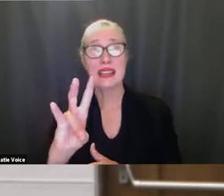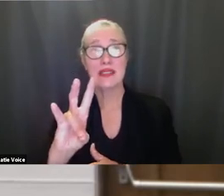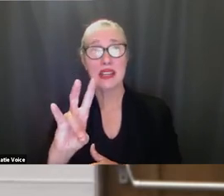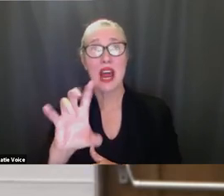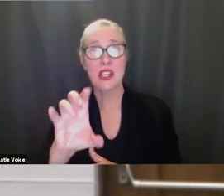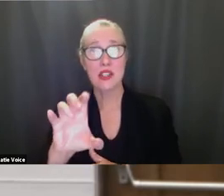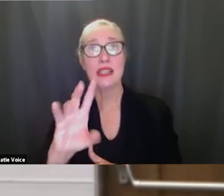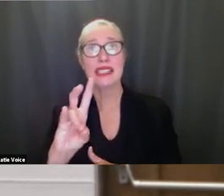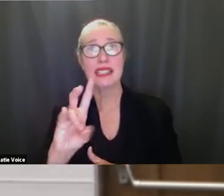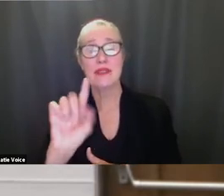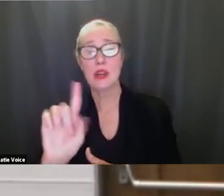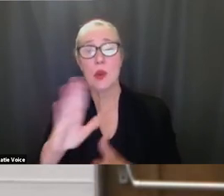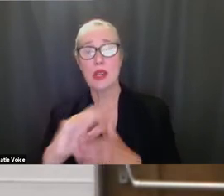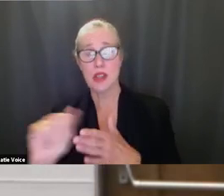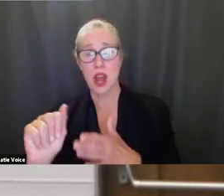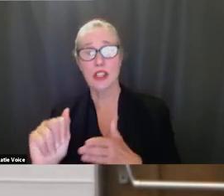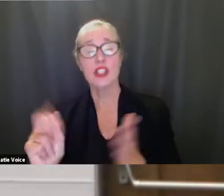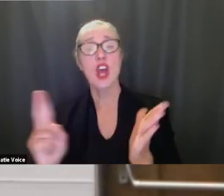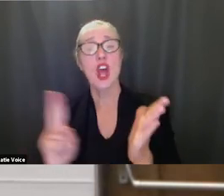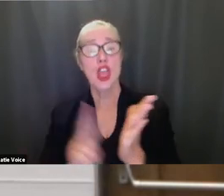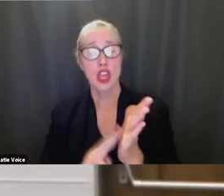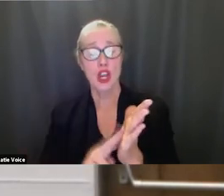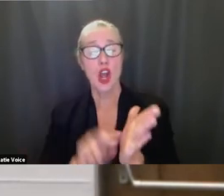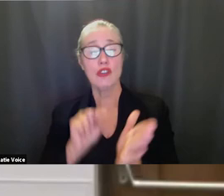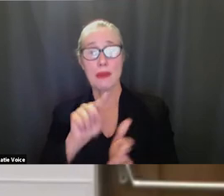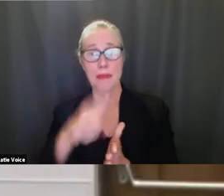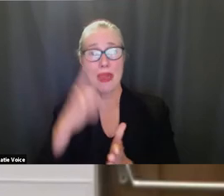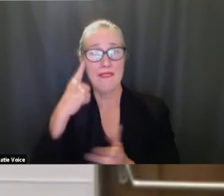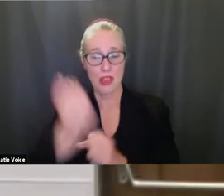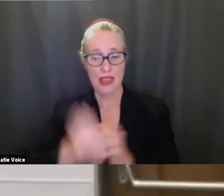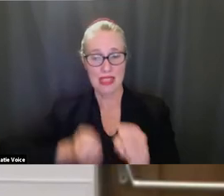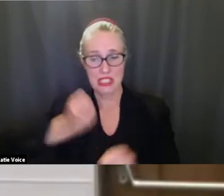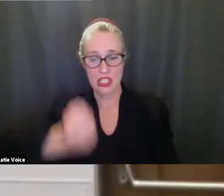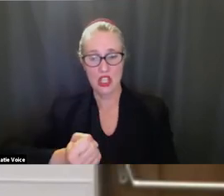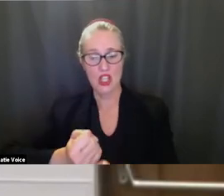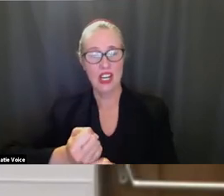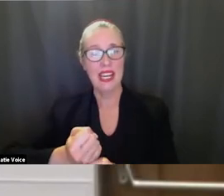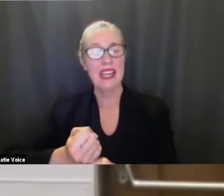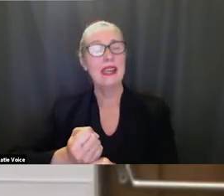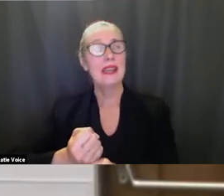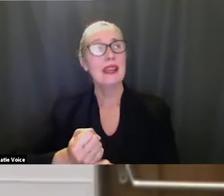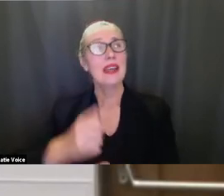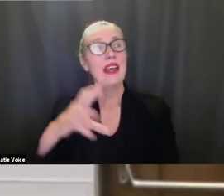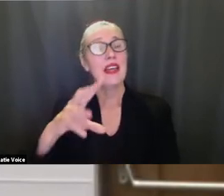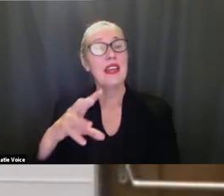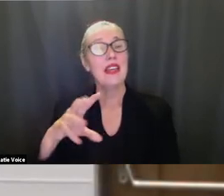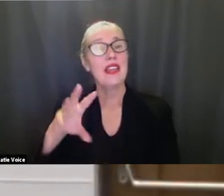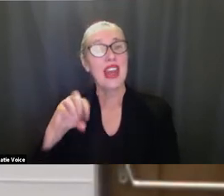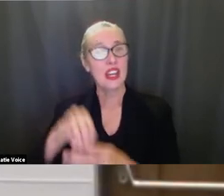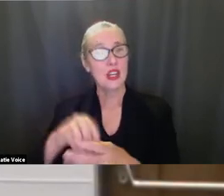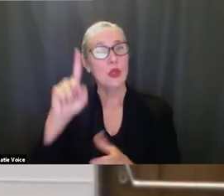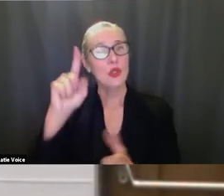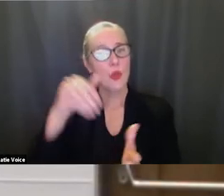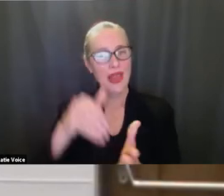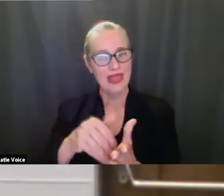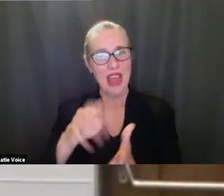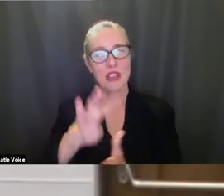for the contract for this year that includes up to or that includes 1440